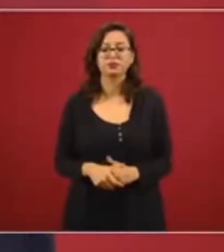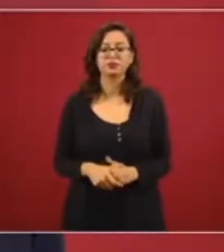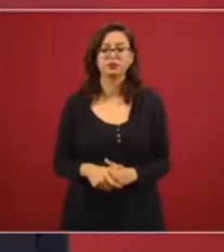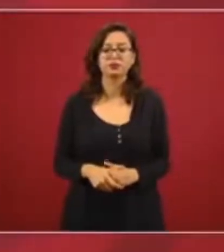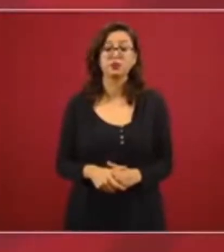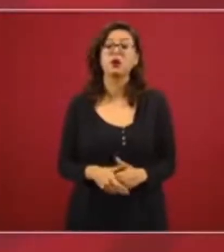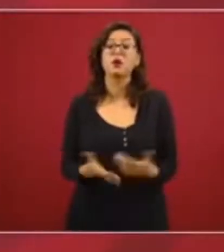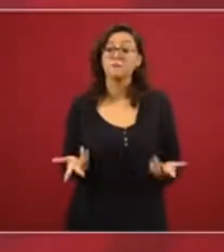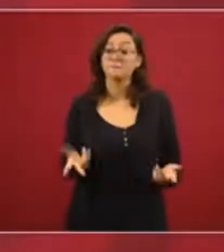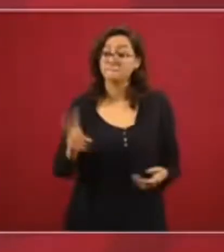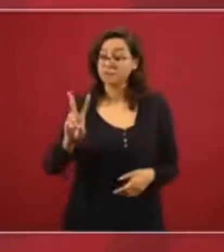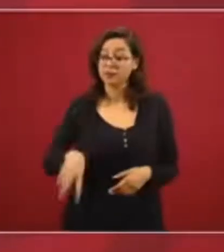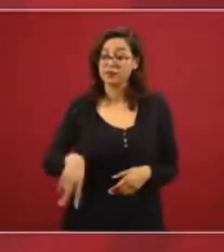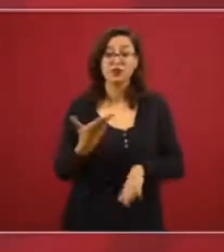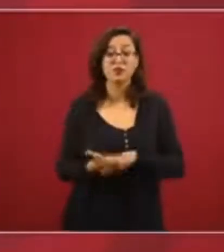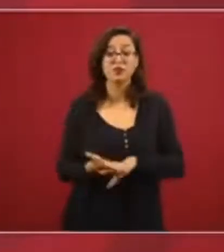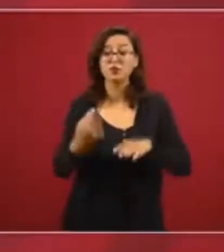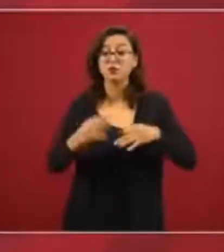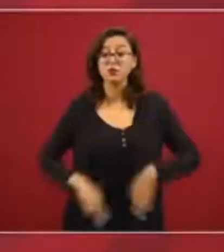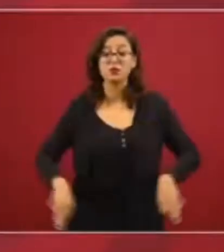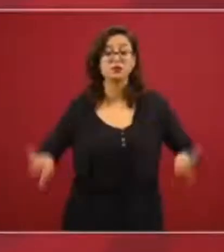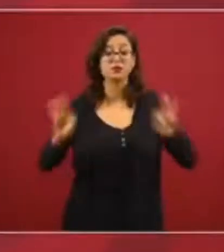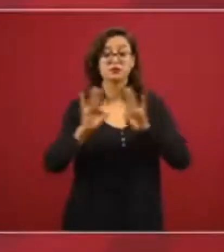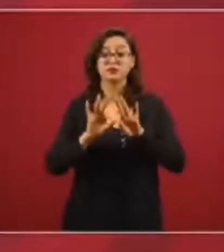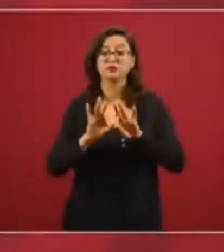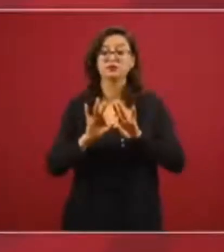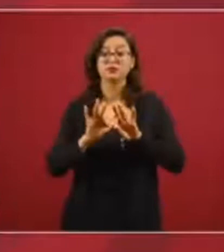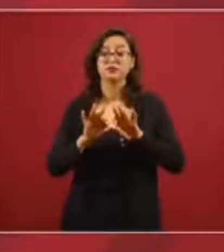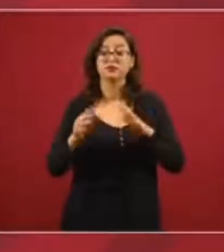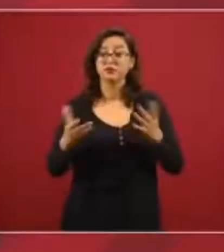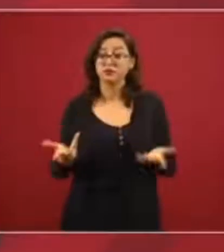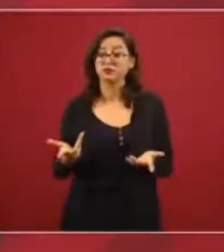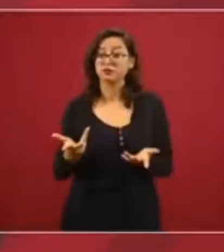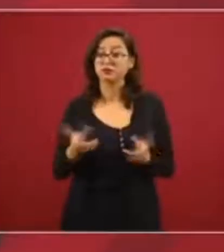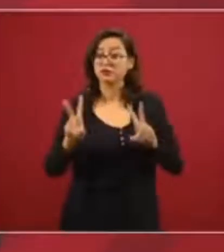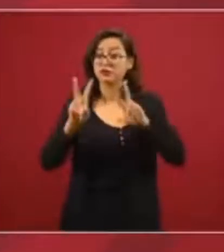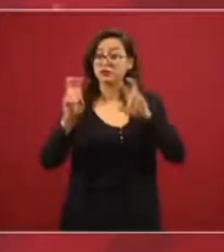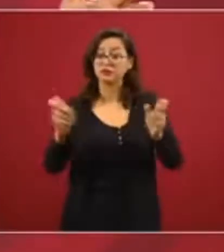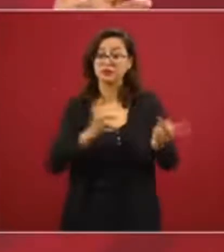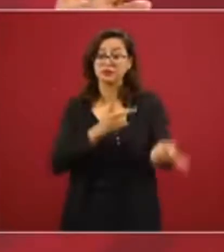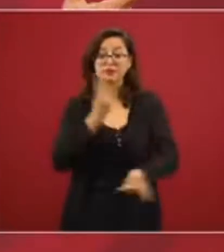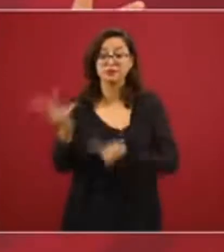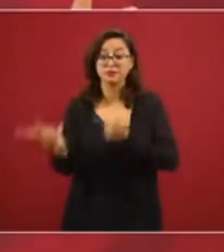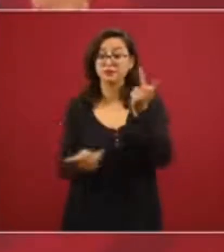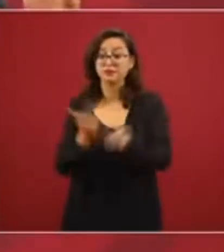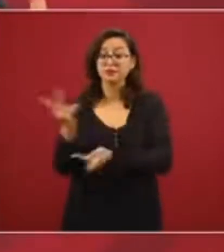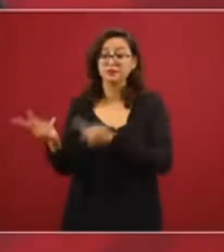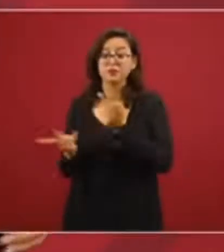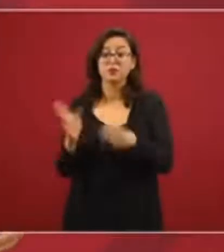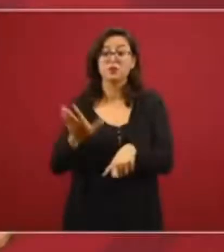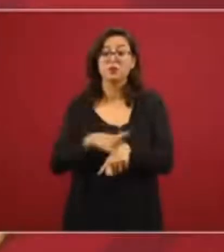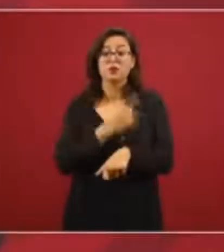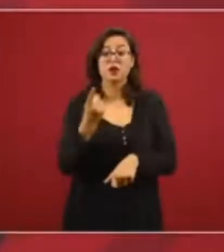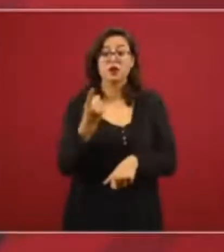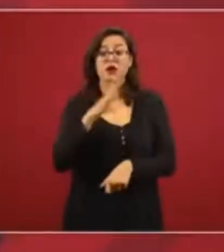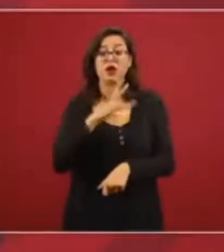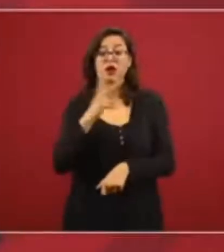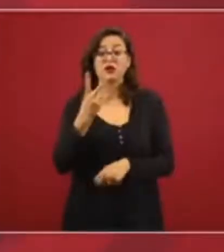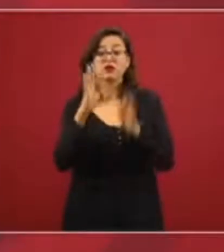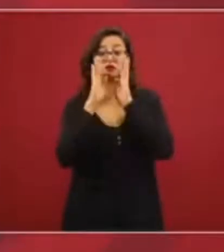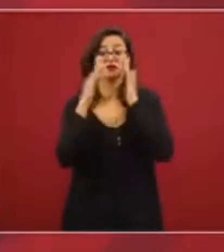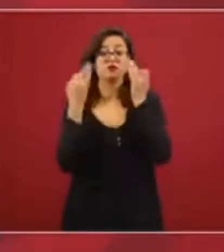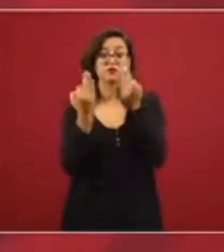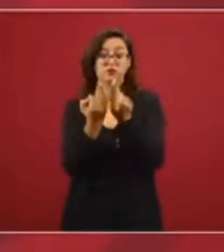Esto es muy importante. This is very Lo de la important consulta. regarding the Porque son consult 2 días. because it's